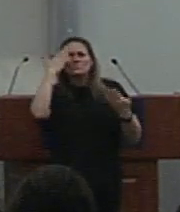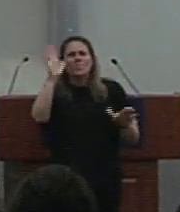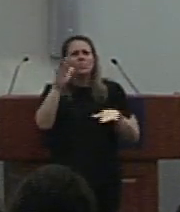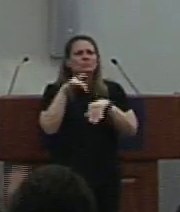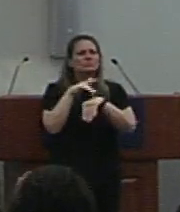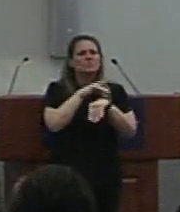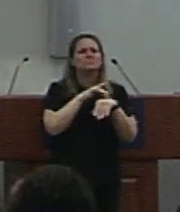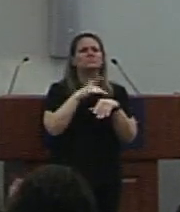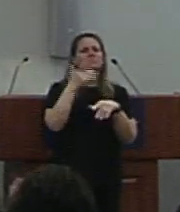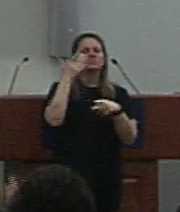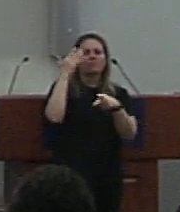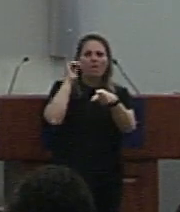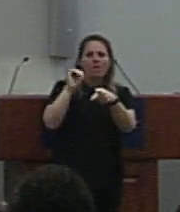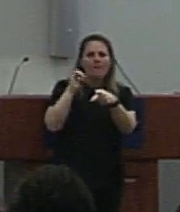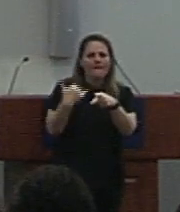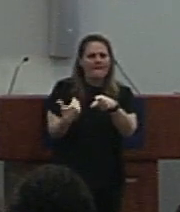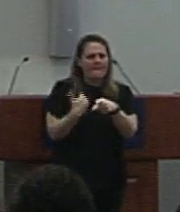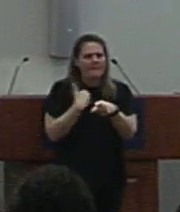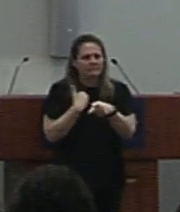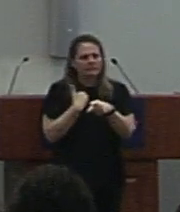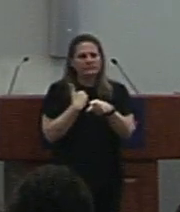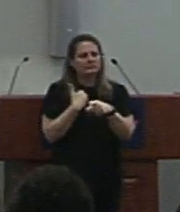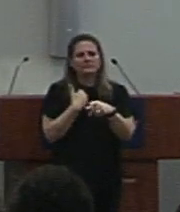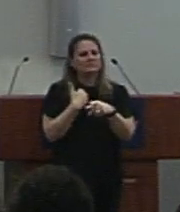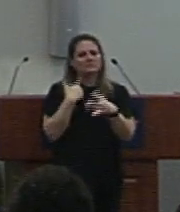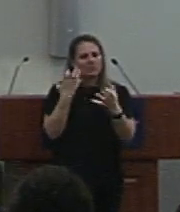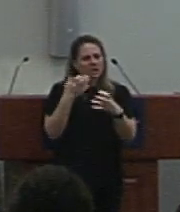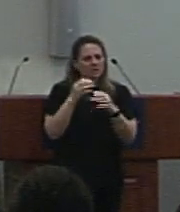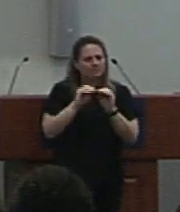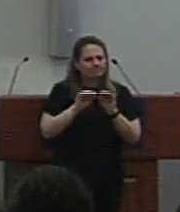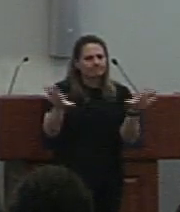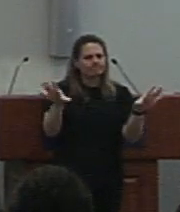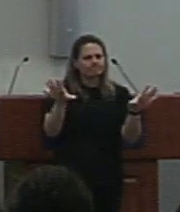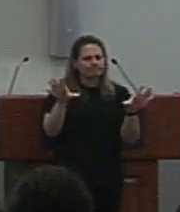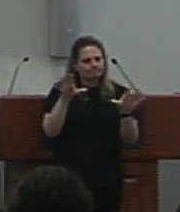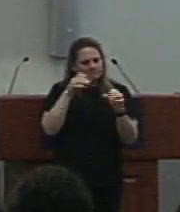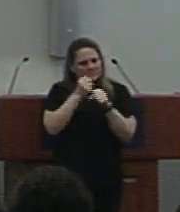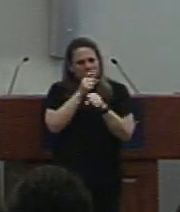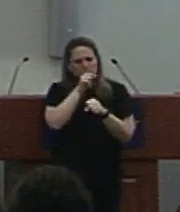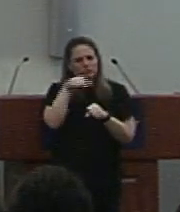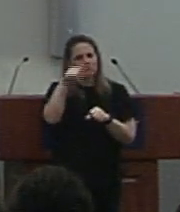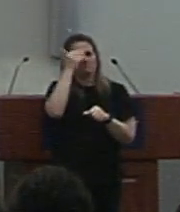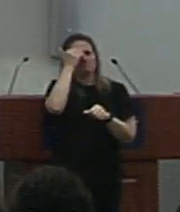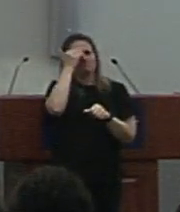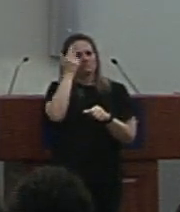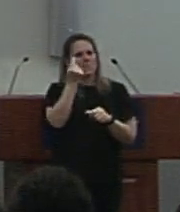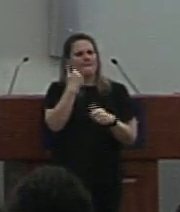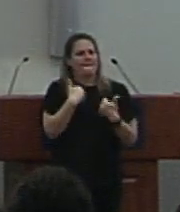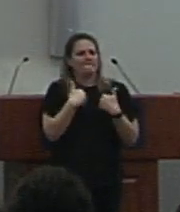in all walks of daily life, but particularly